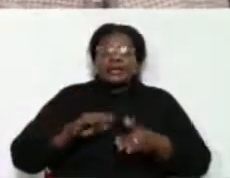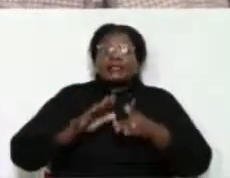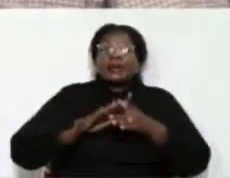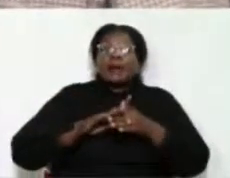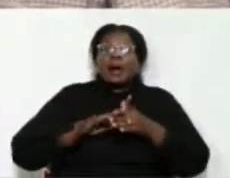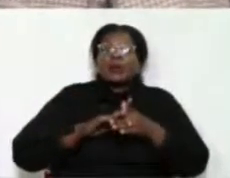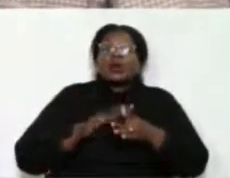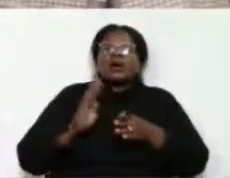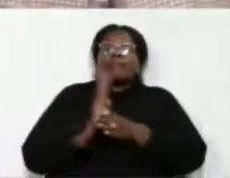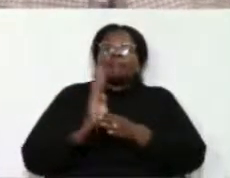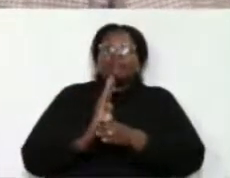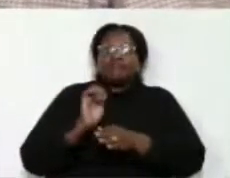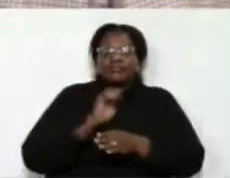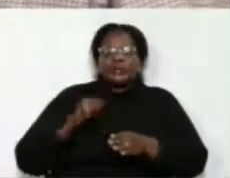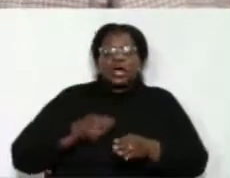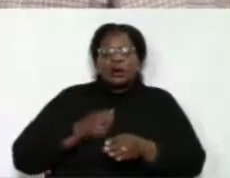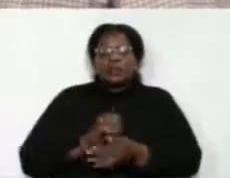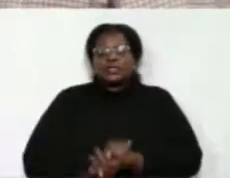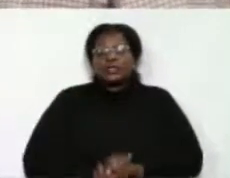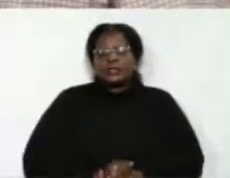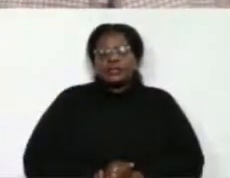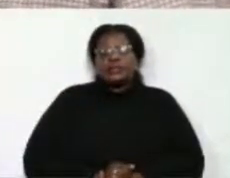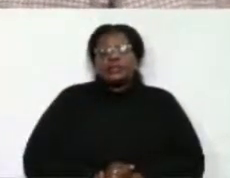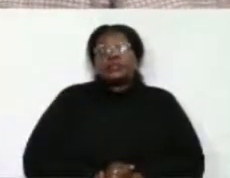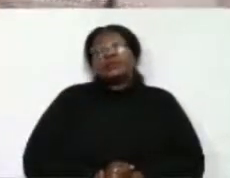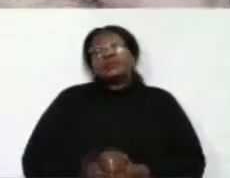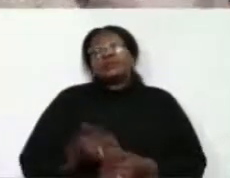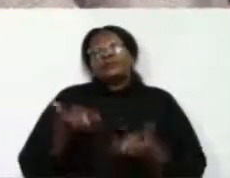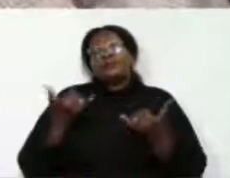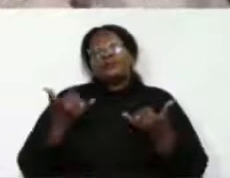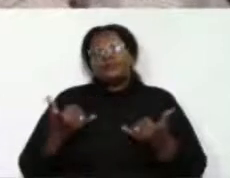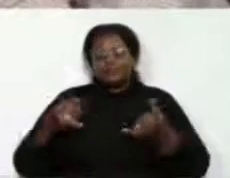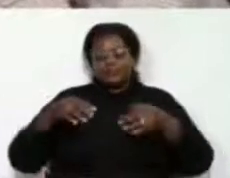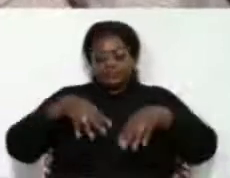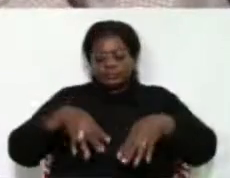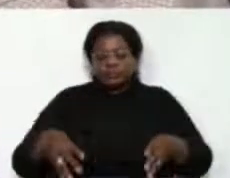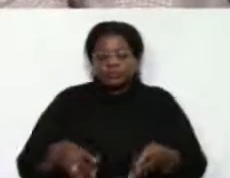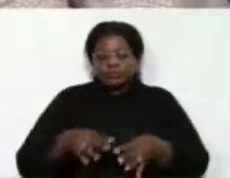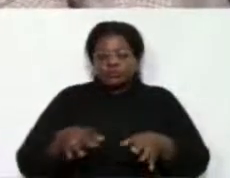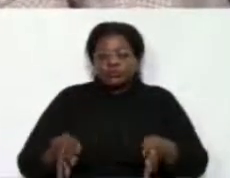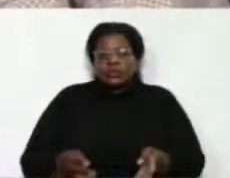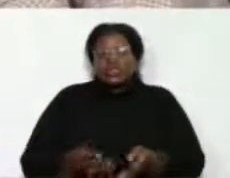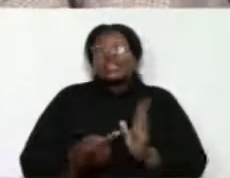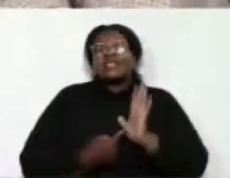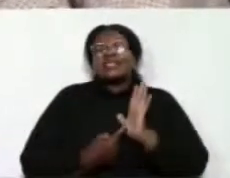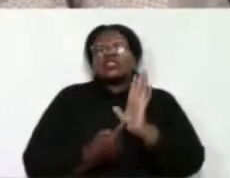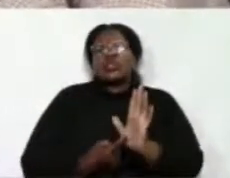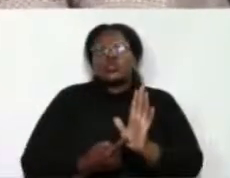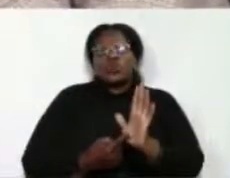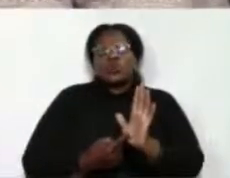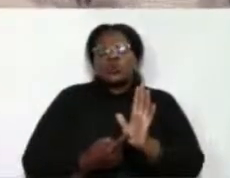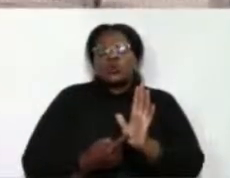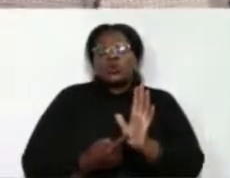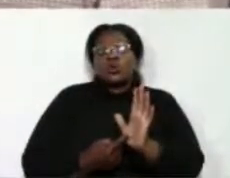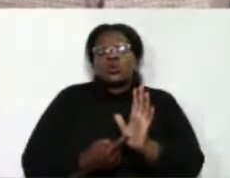Startup Namibia and or Campfire series, it's really about, it's a show where we share